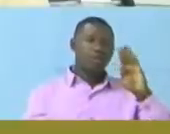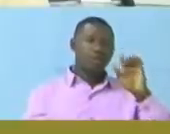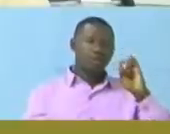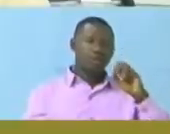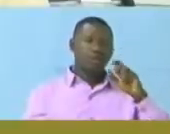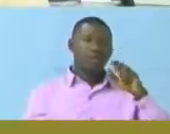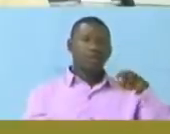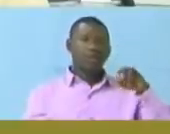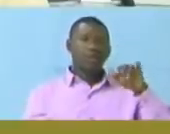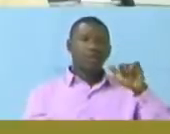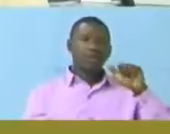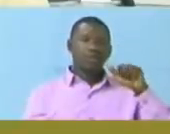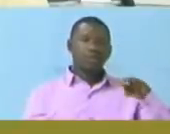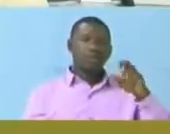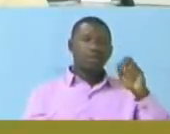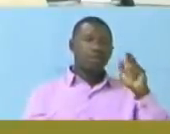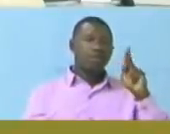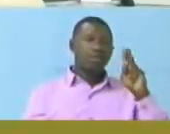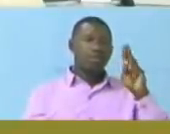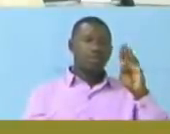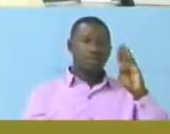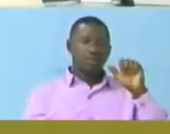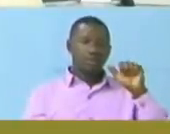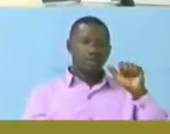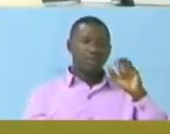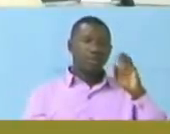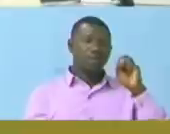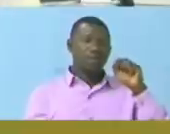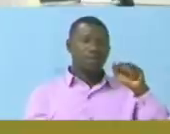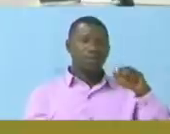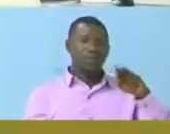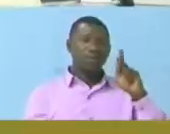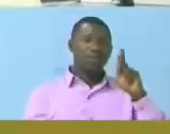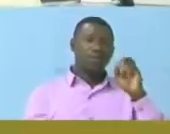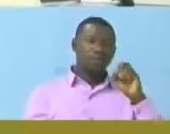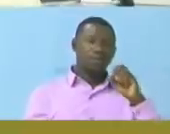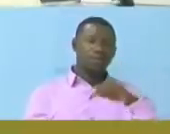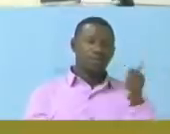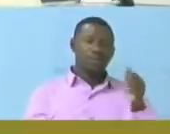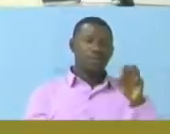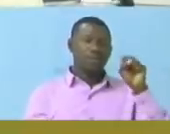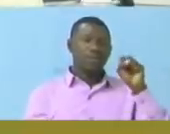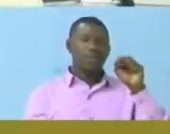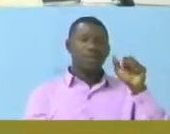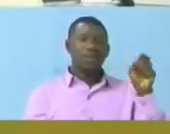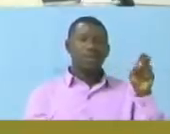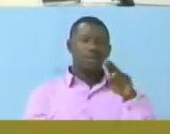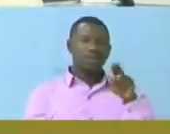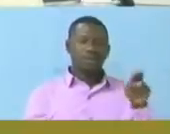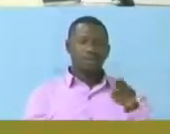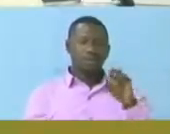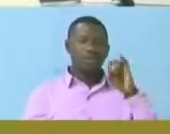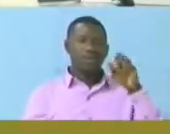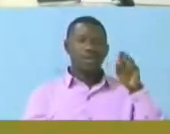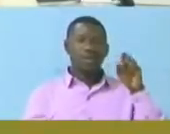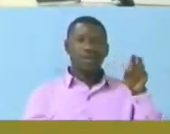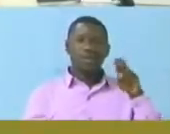Ibrahim Madrame, Assis Hydra. And Assis Hydra. Good. And our bar.